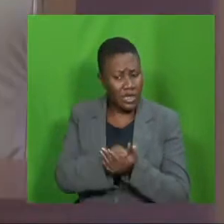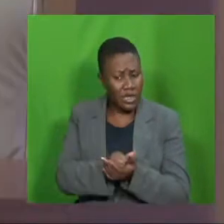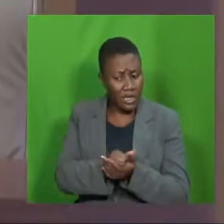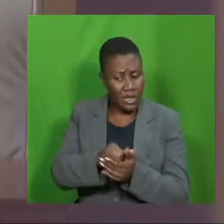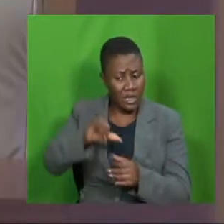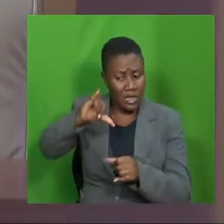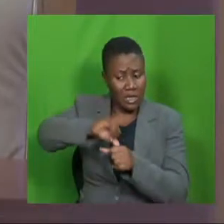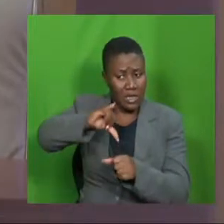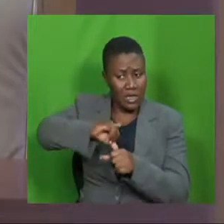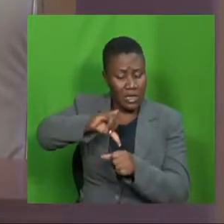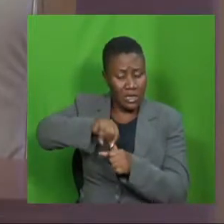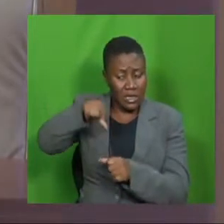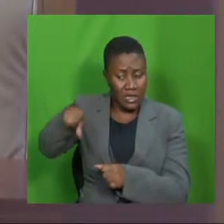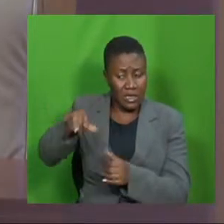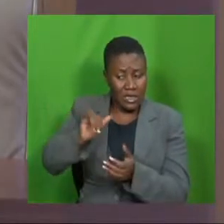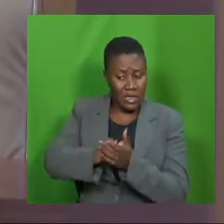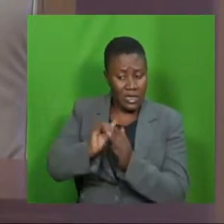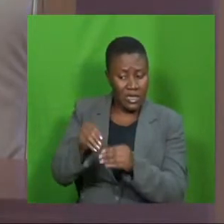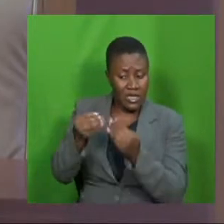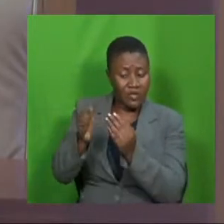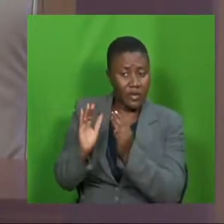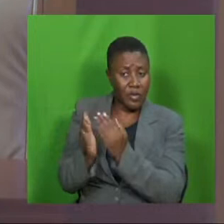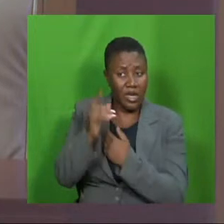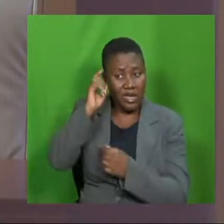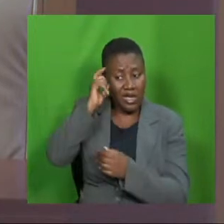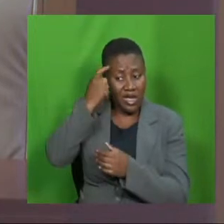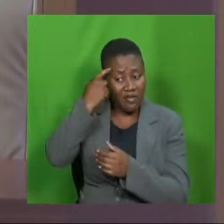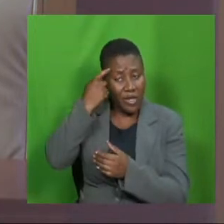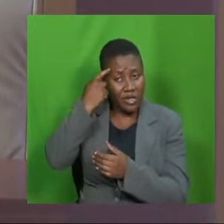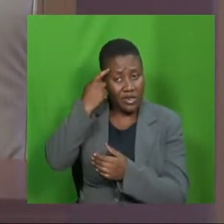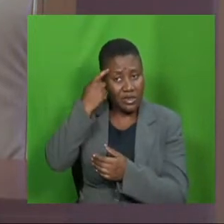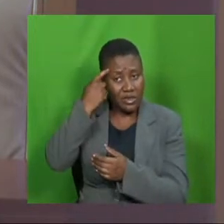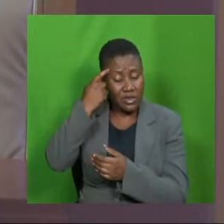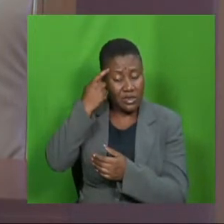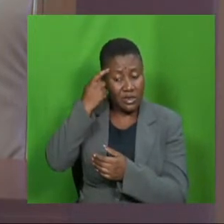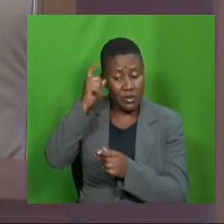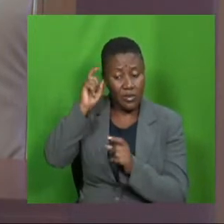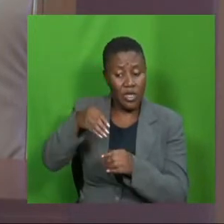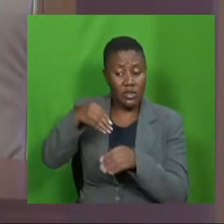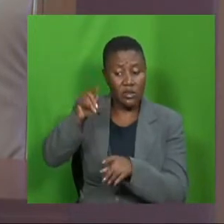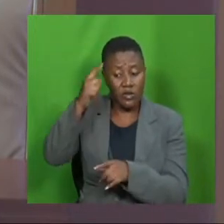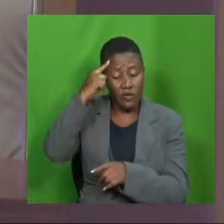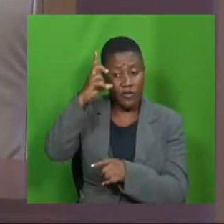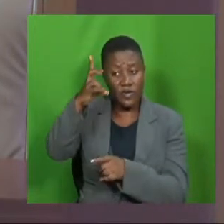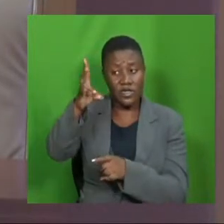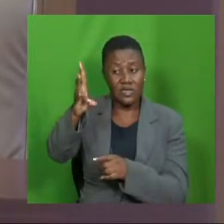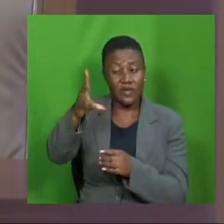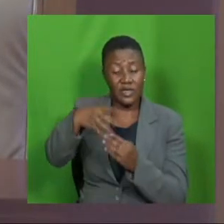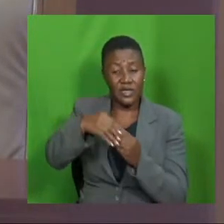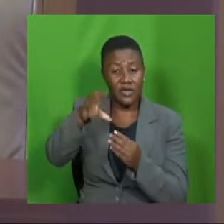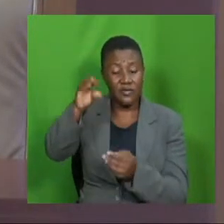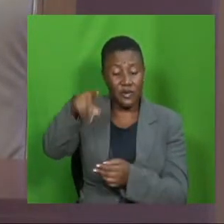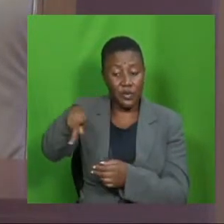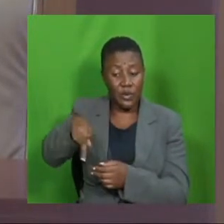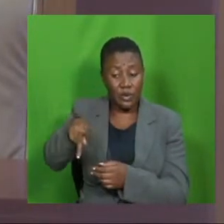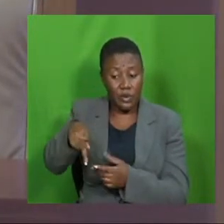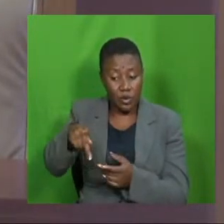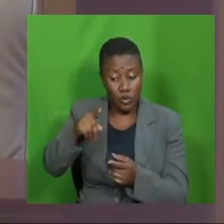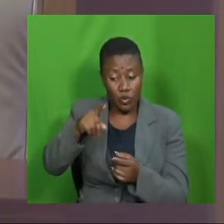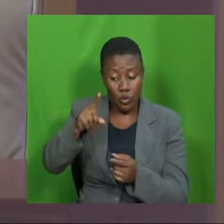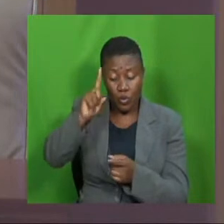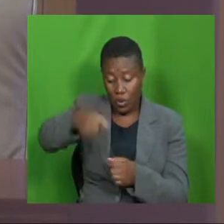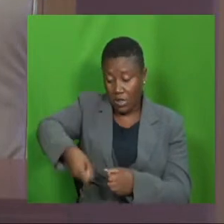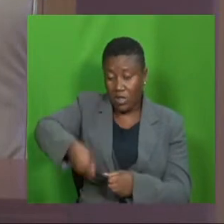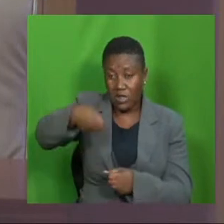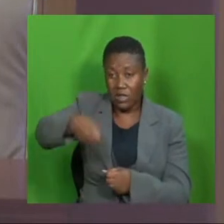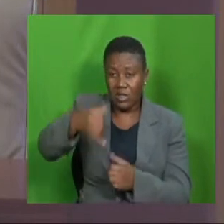is subsidized by government and is supposed to be sold for 7 cedis 50 pesos per gallon, is being sold to the fisher